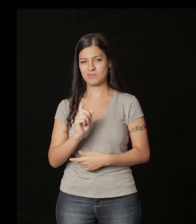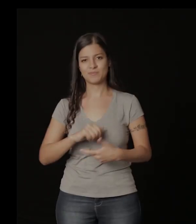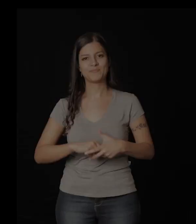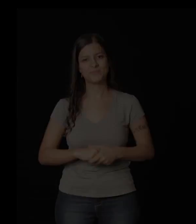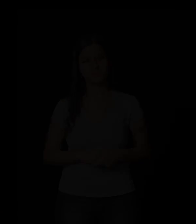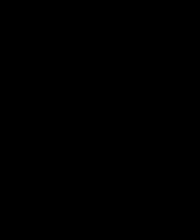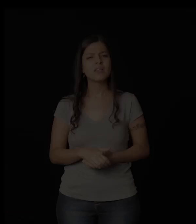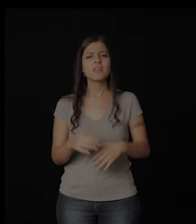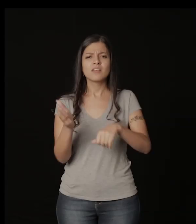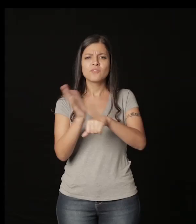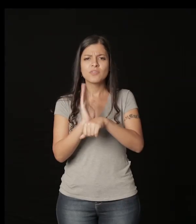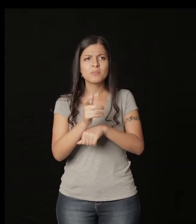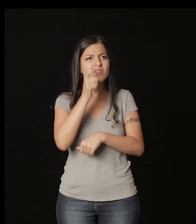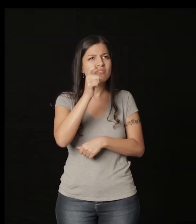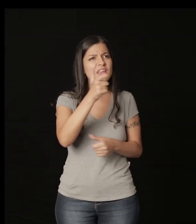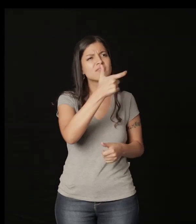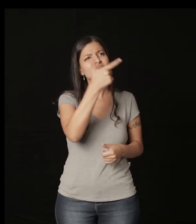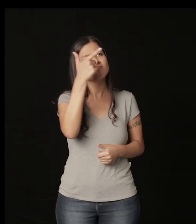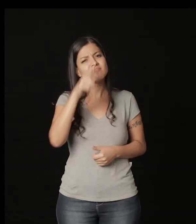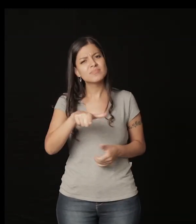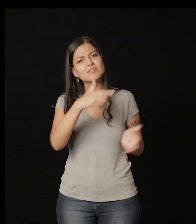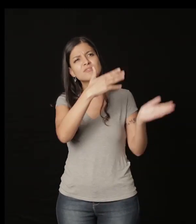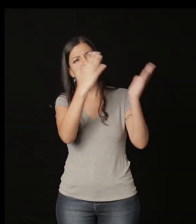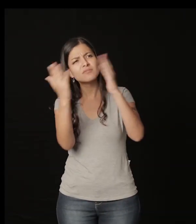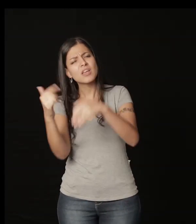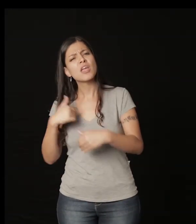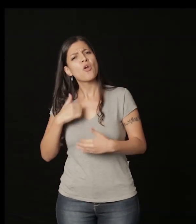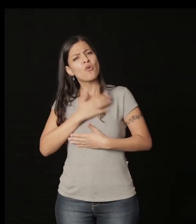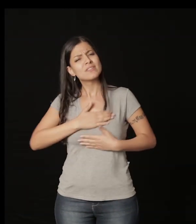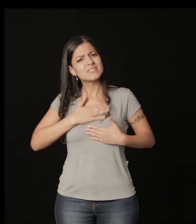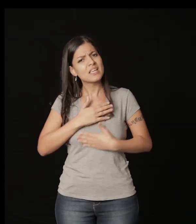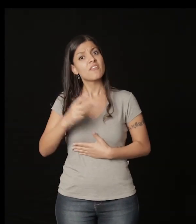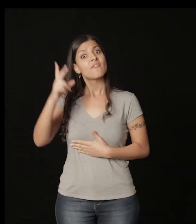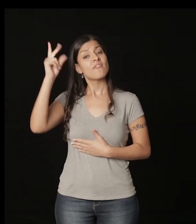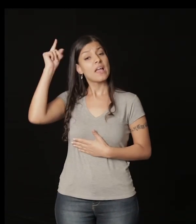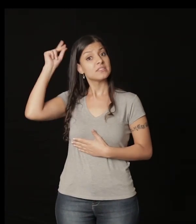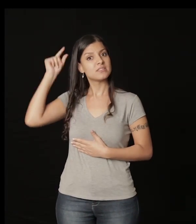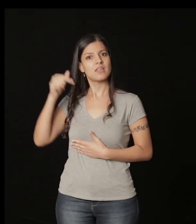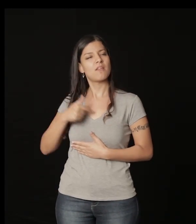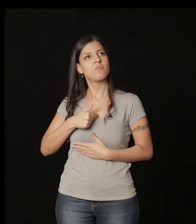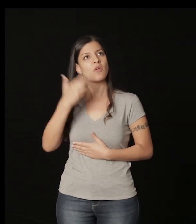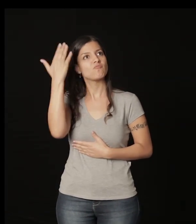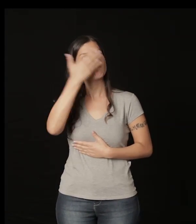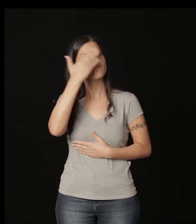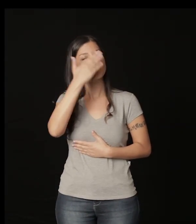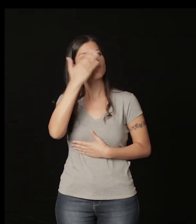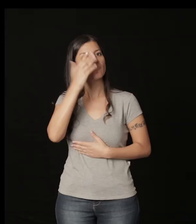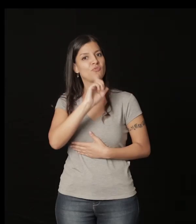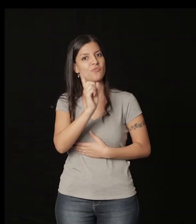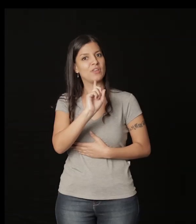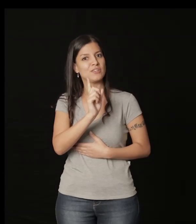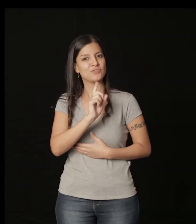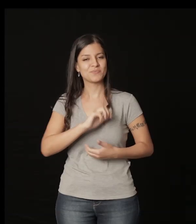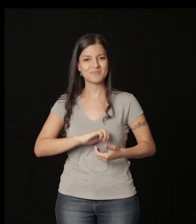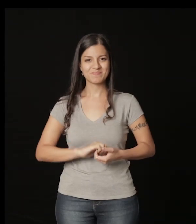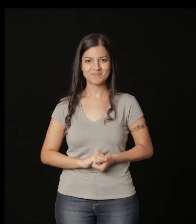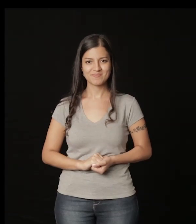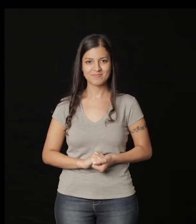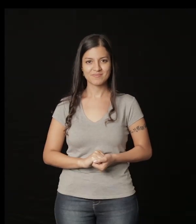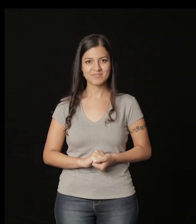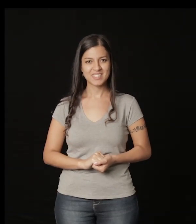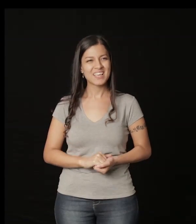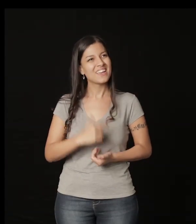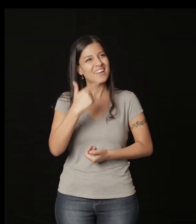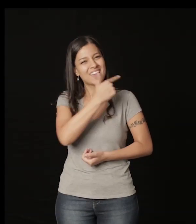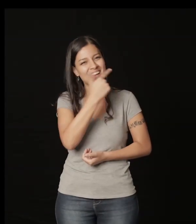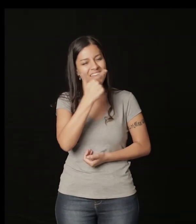I really enjoyed watching that film again because I haven't seen it for a while. And it does make me laugh. And I think